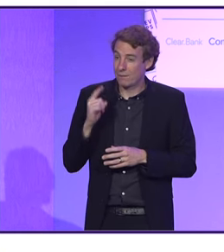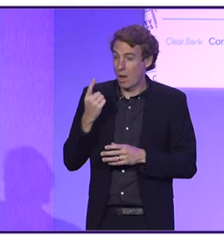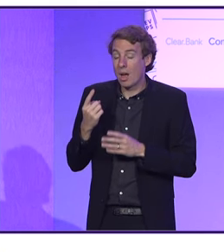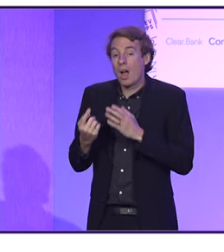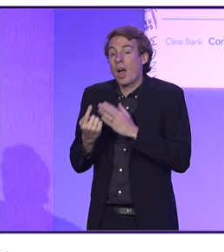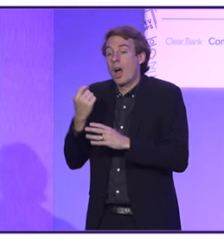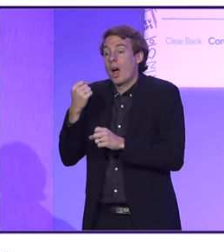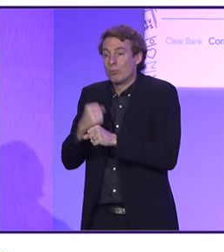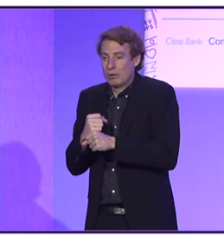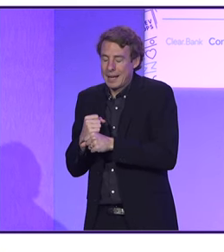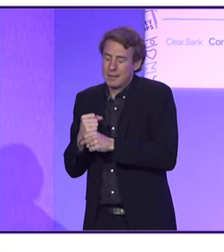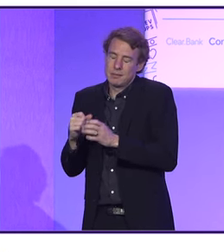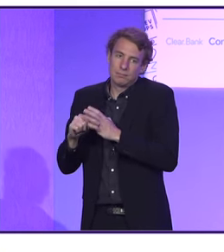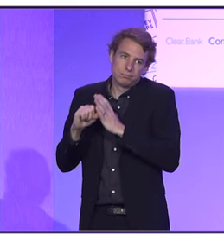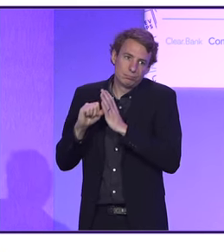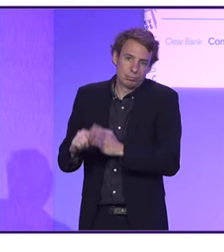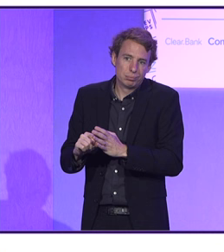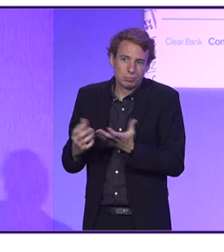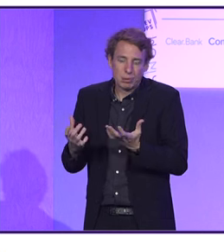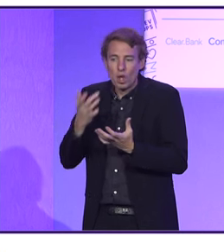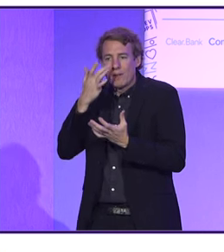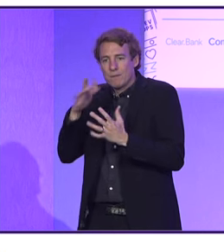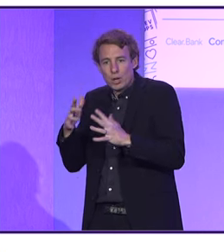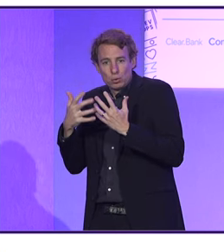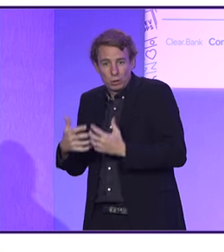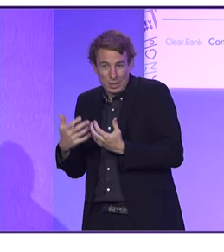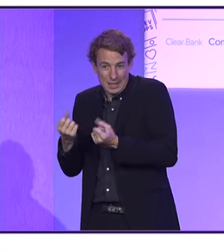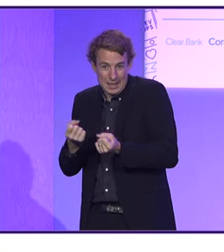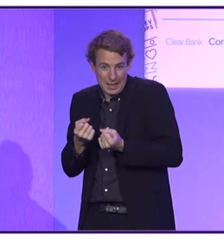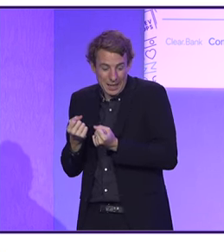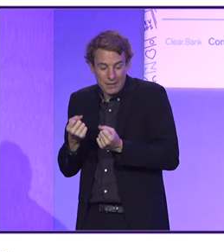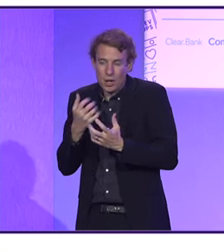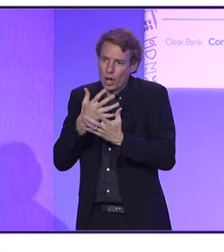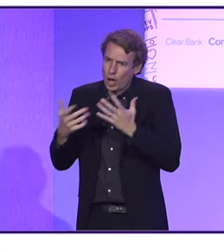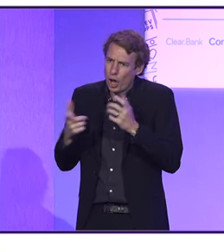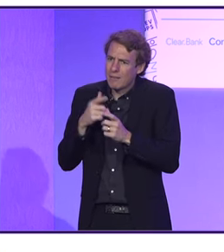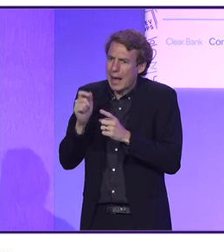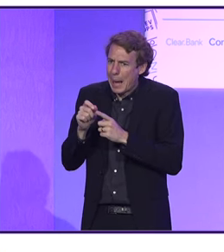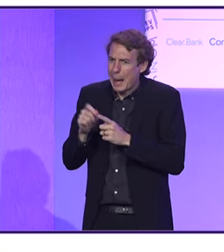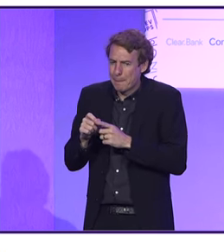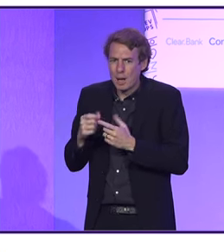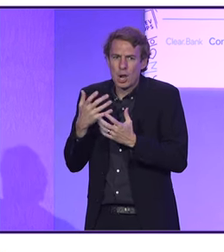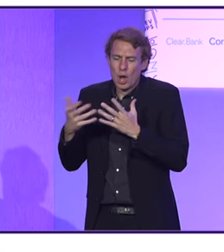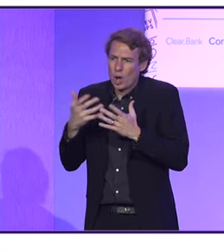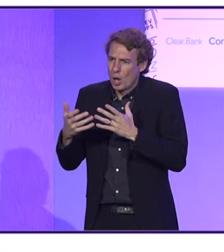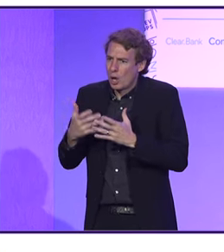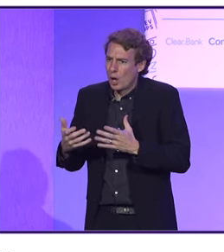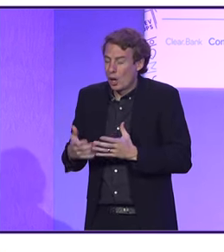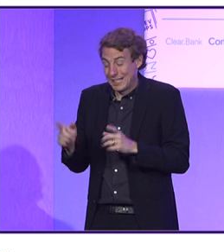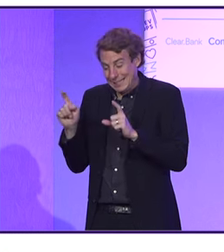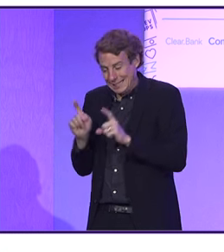were very, very hard. So we had virtual machines where we had maybe lots of applications, lots of front ends all running on the same virtual